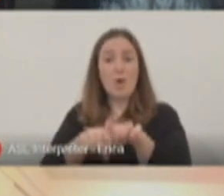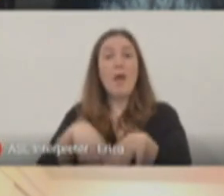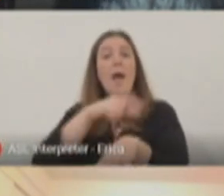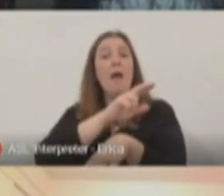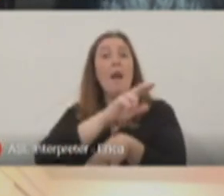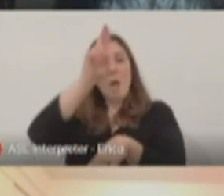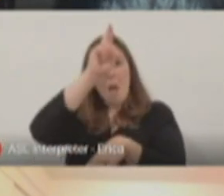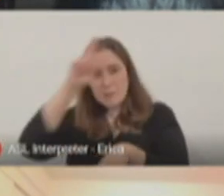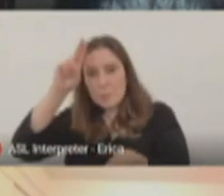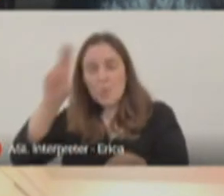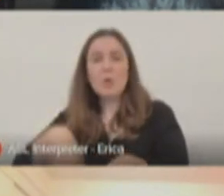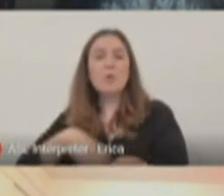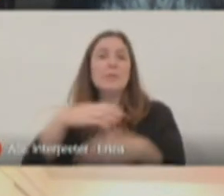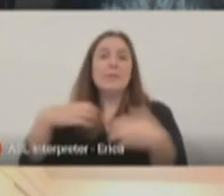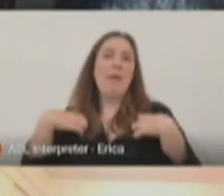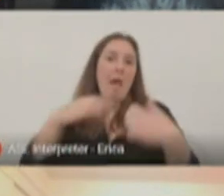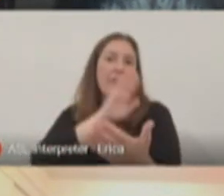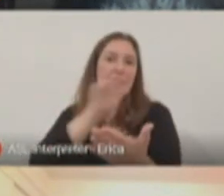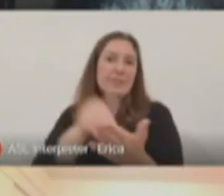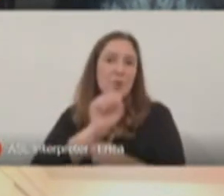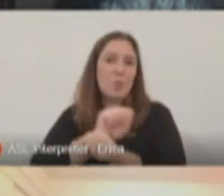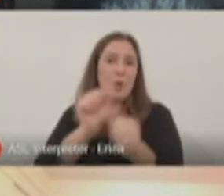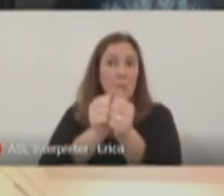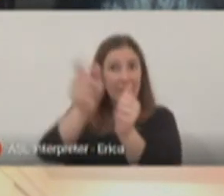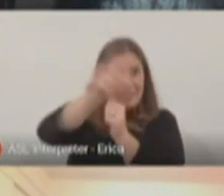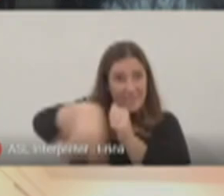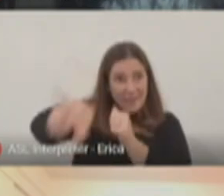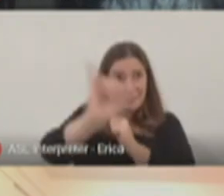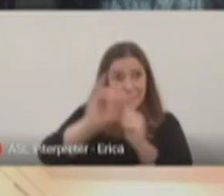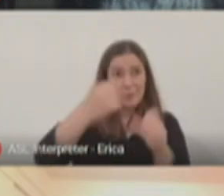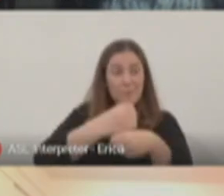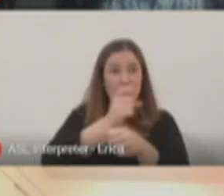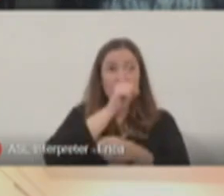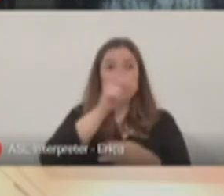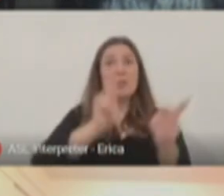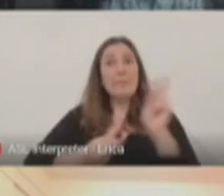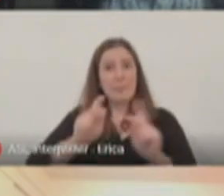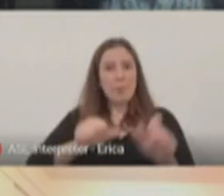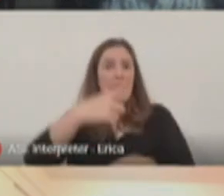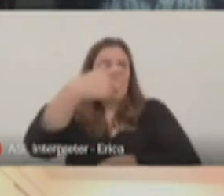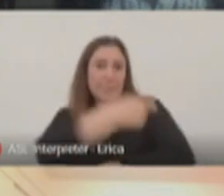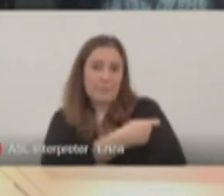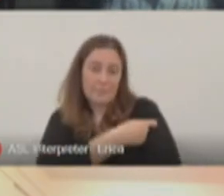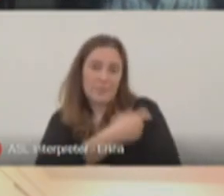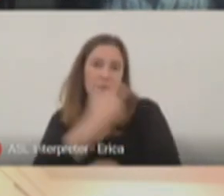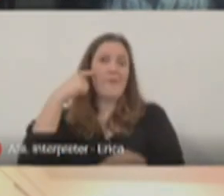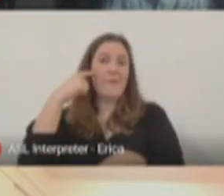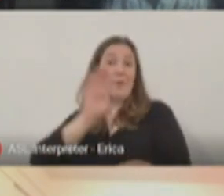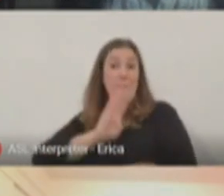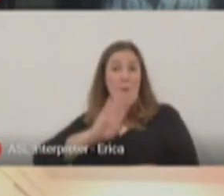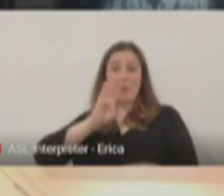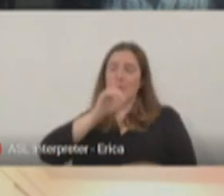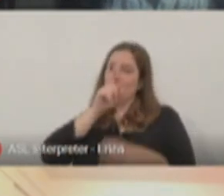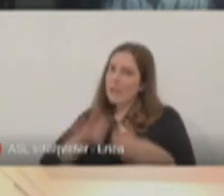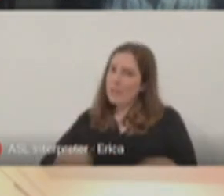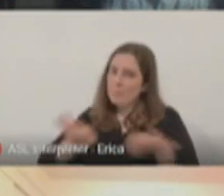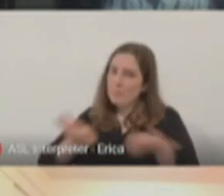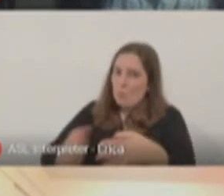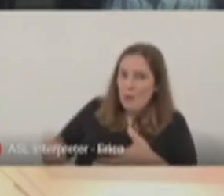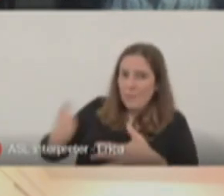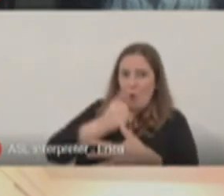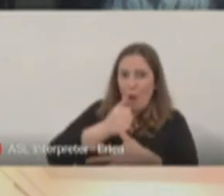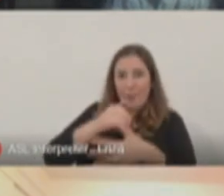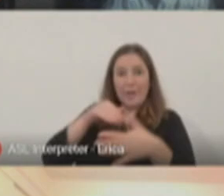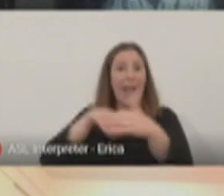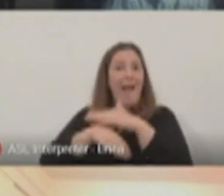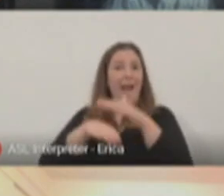home who may be patients of a hospital or a health center. So for the city, it's really important to us that we create access across the